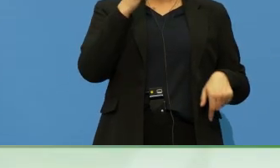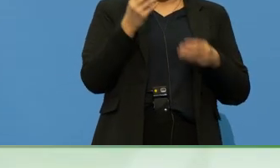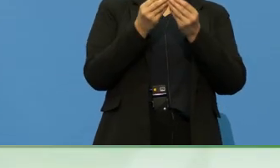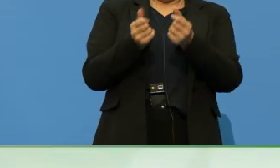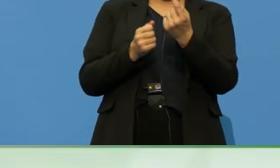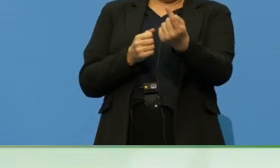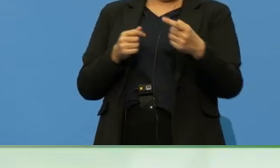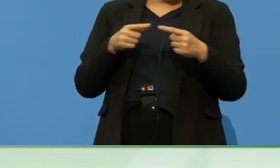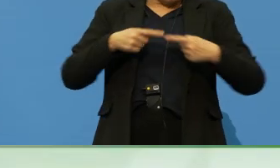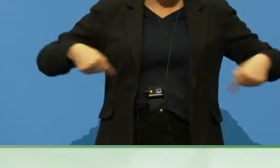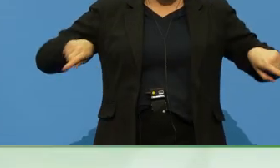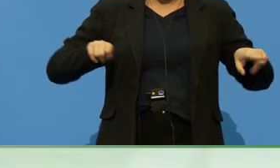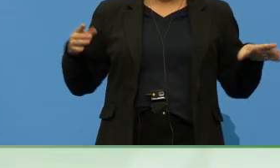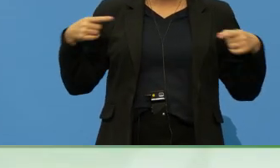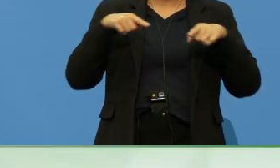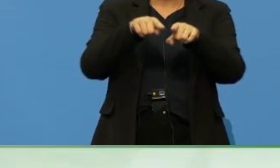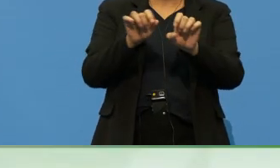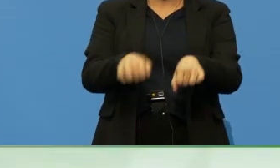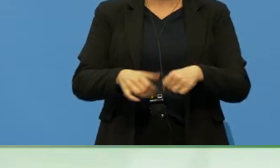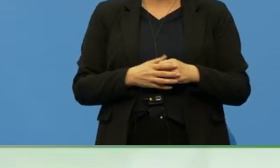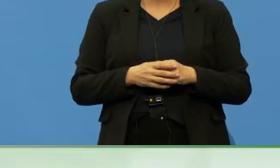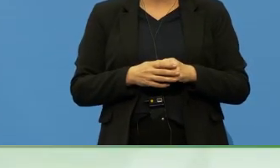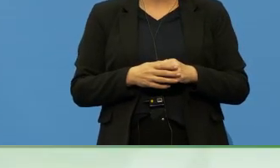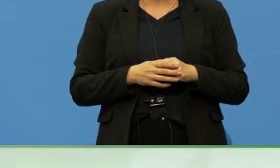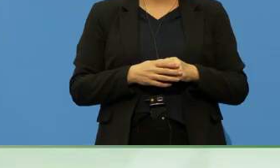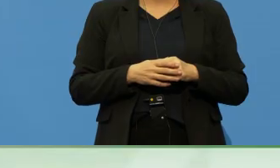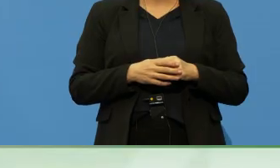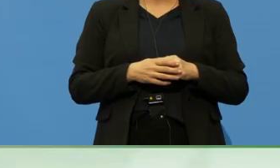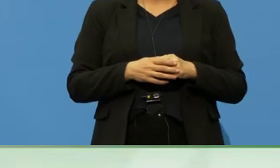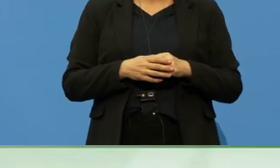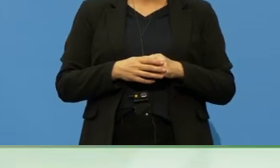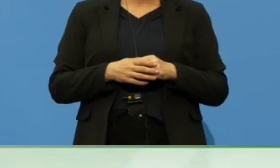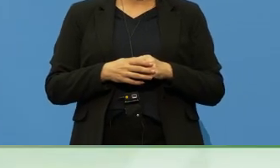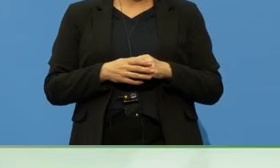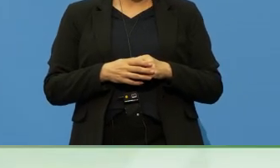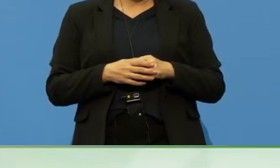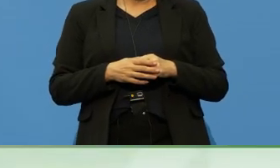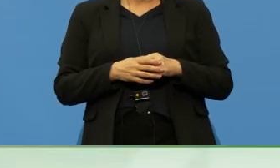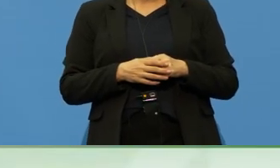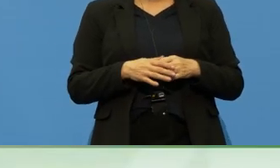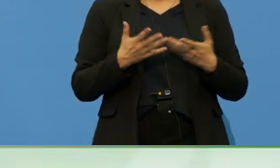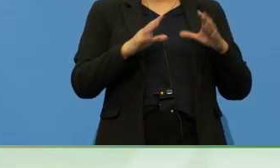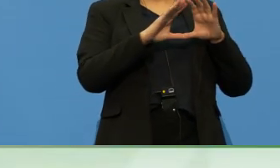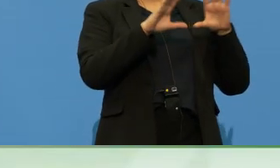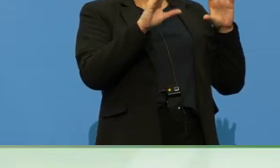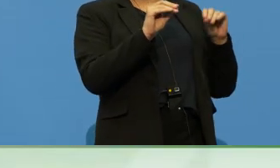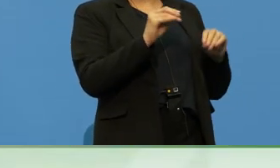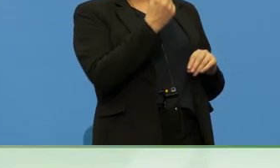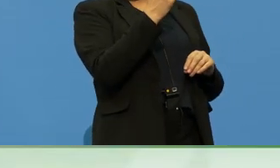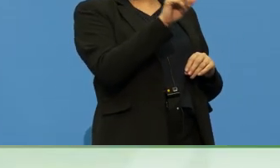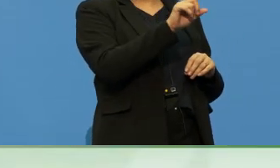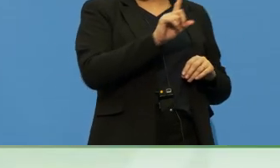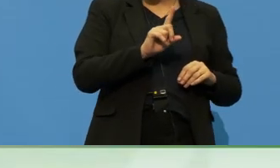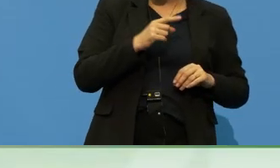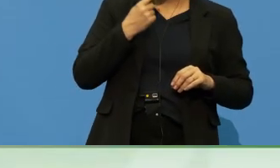new investment of office building, commercial center or residential, he also wants to invite to this building very diverse